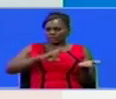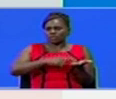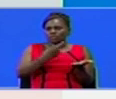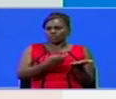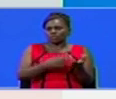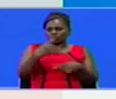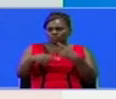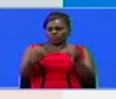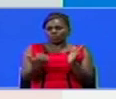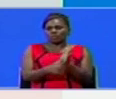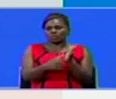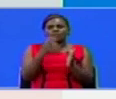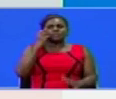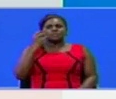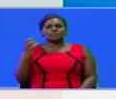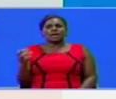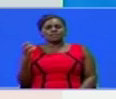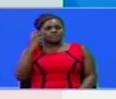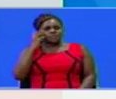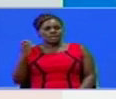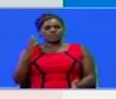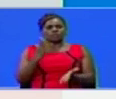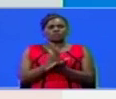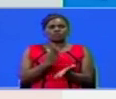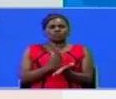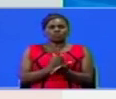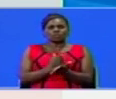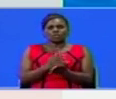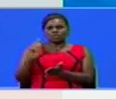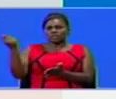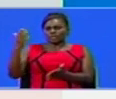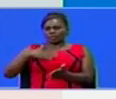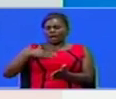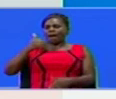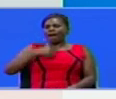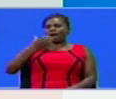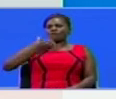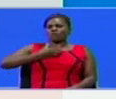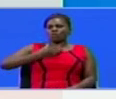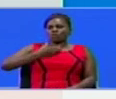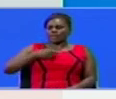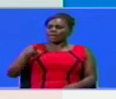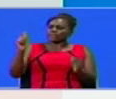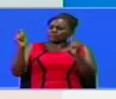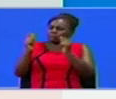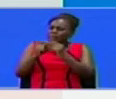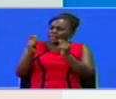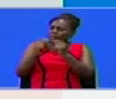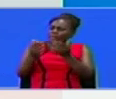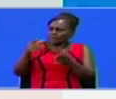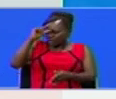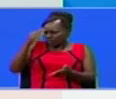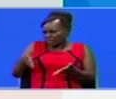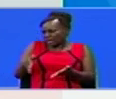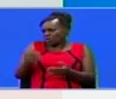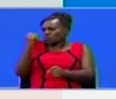tragedy continues. Sad, just sad. And Otieno Joseph said, Kenya yetu iko na wenyewe, the lead is that painful. The current government, what